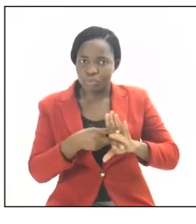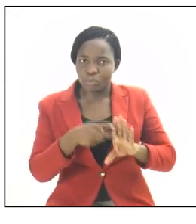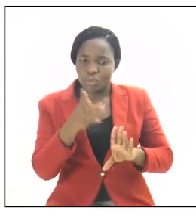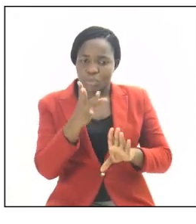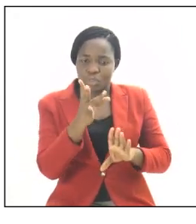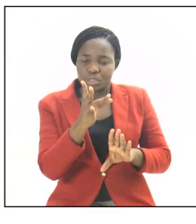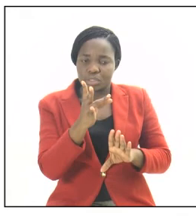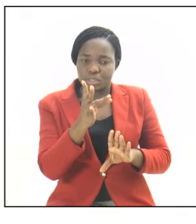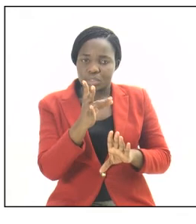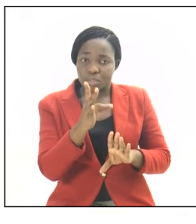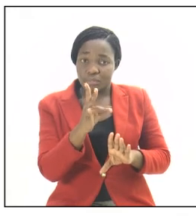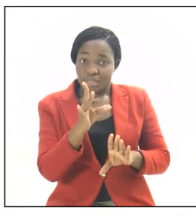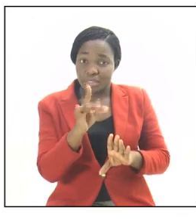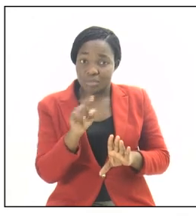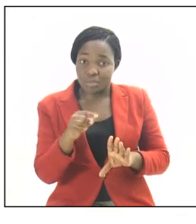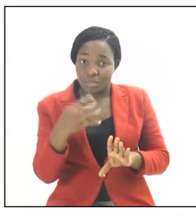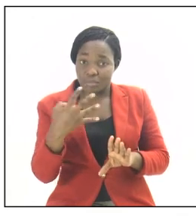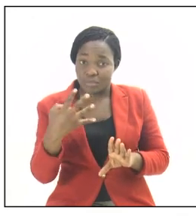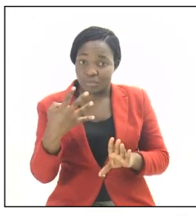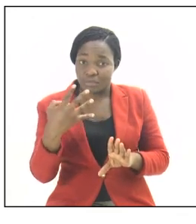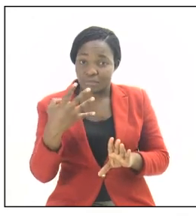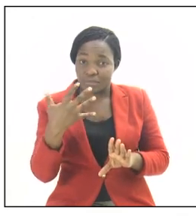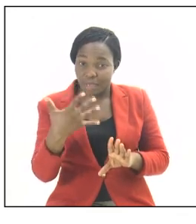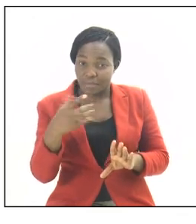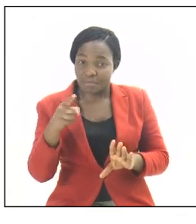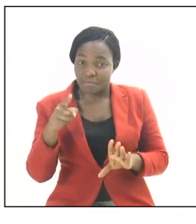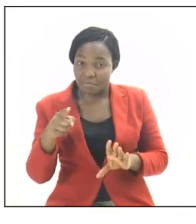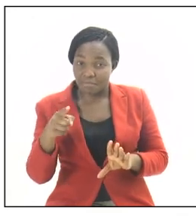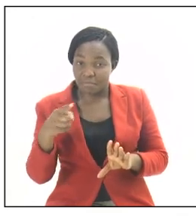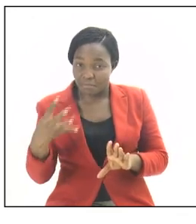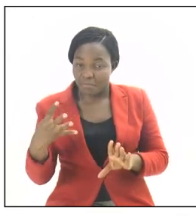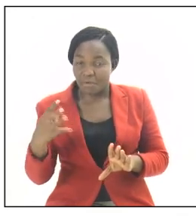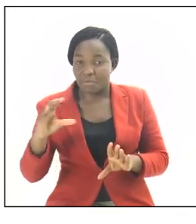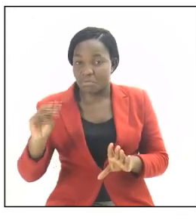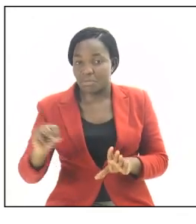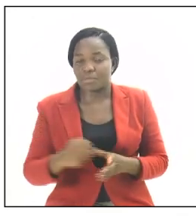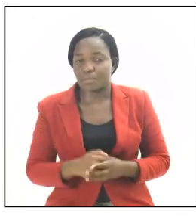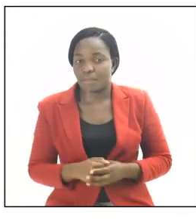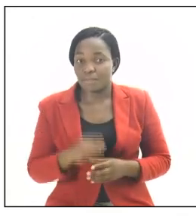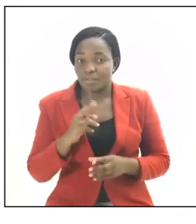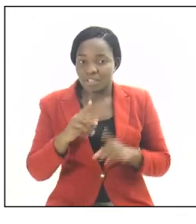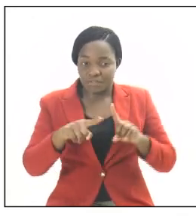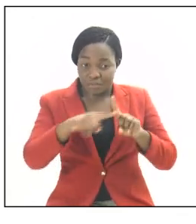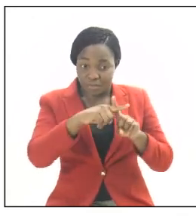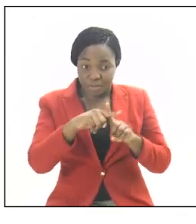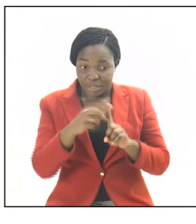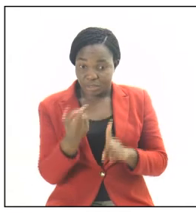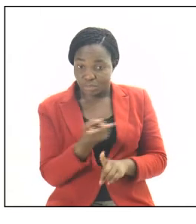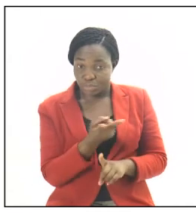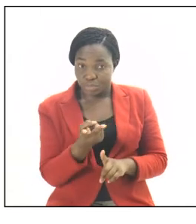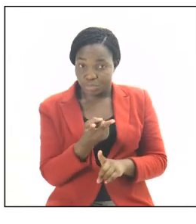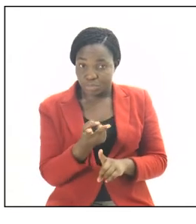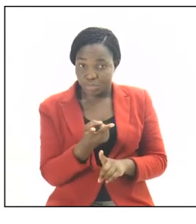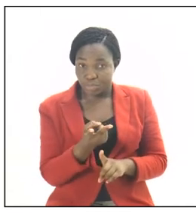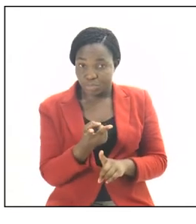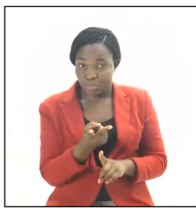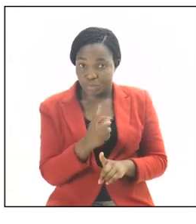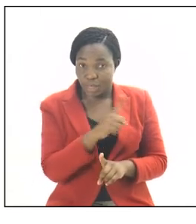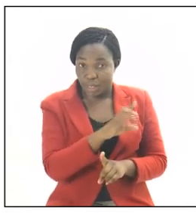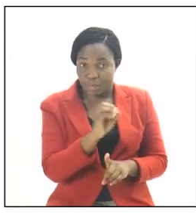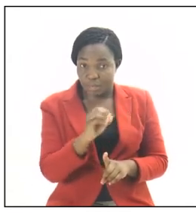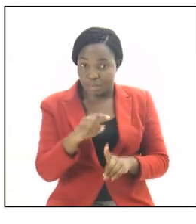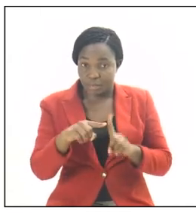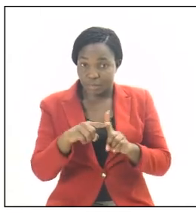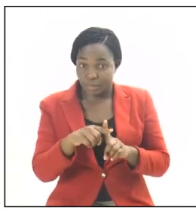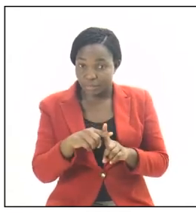78.54 centimeters. So now, if we add them up, the answer, the perimeter of the shaded